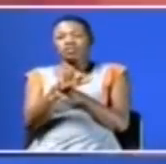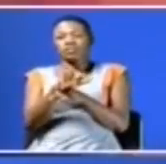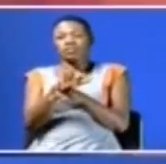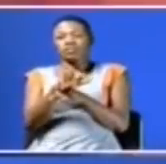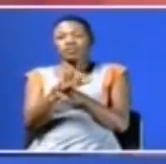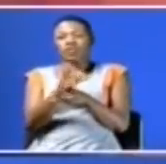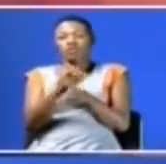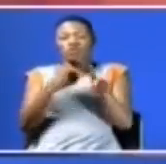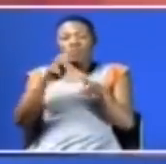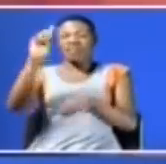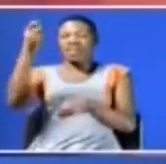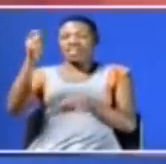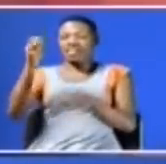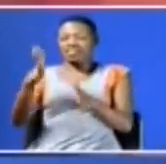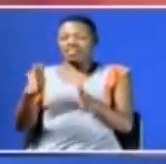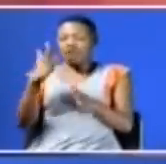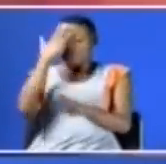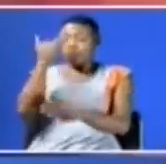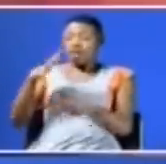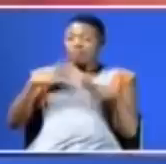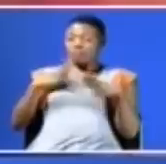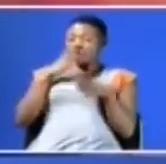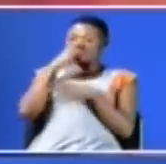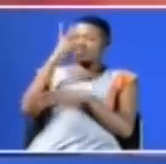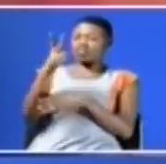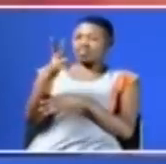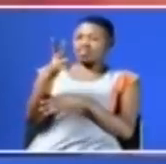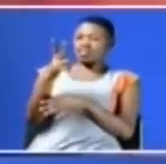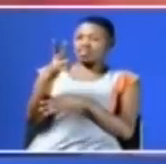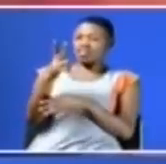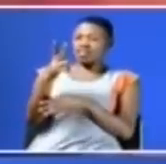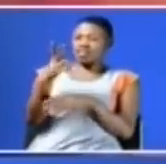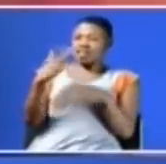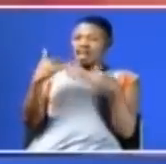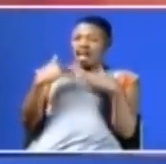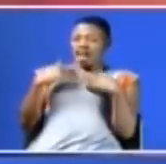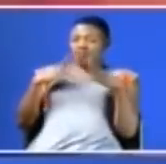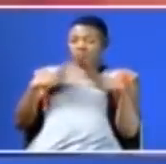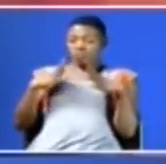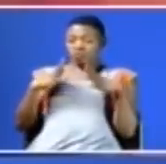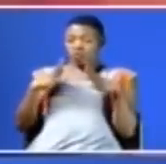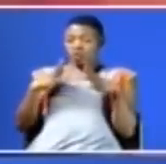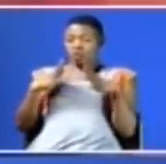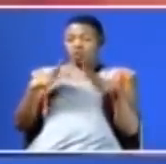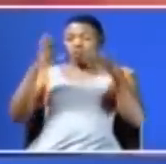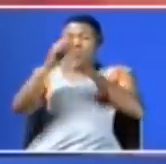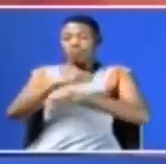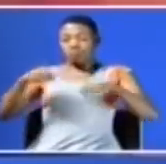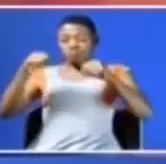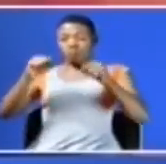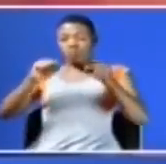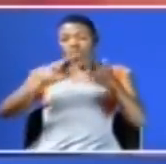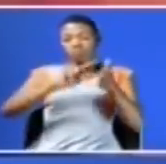reaction from Kenyans, because people see it as those who are supporting deputy, for example, president, believe that it's targeted at